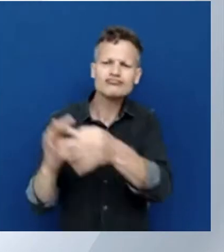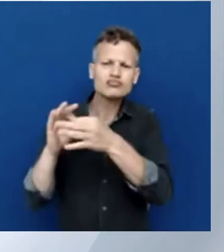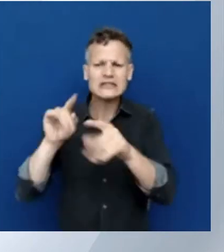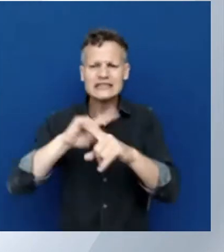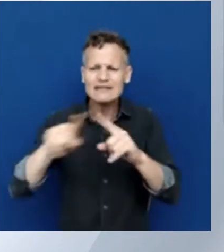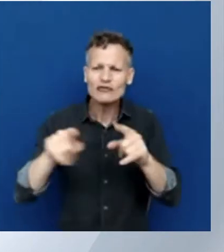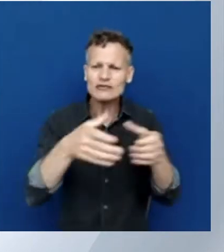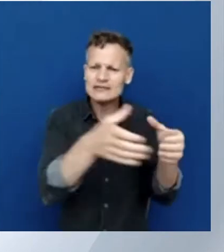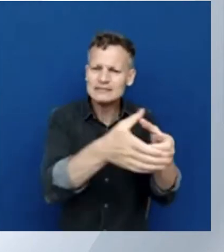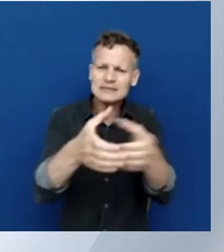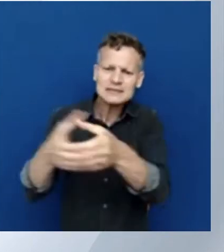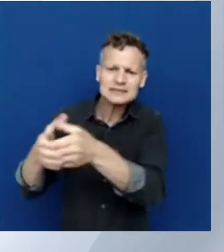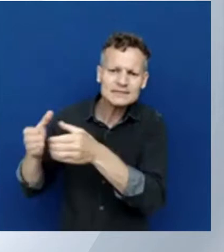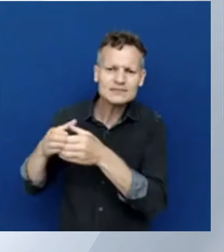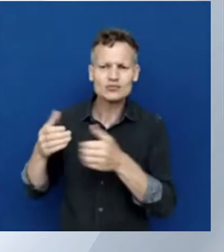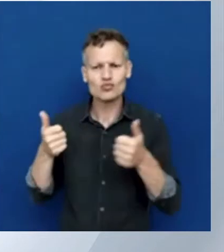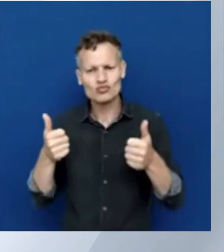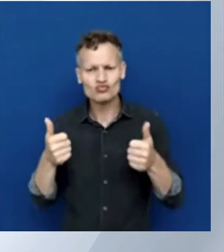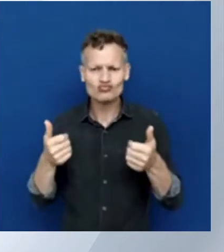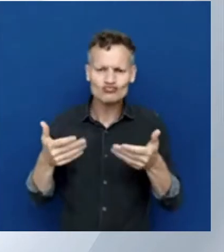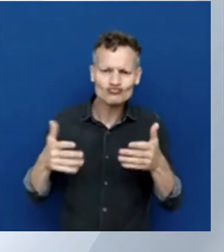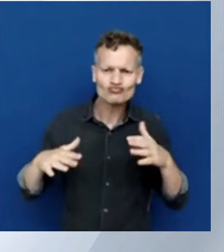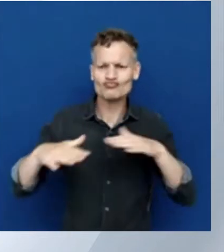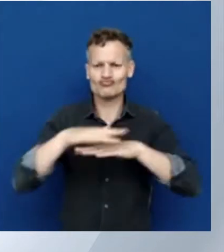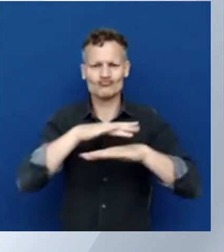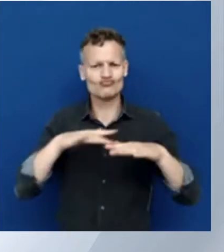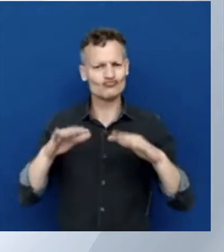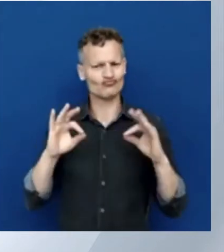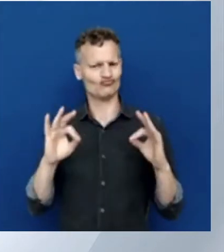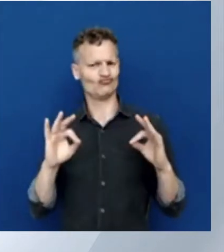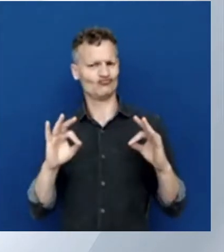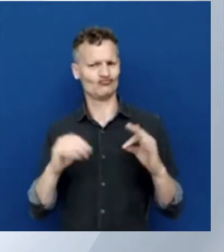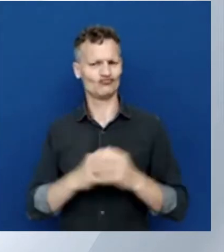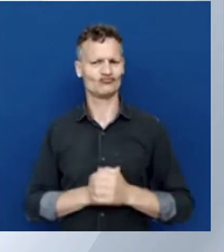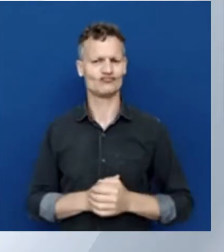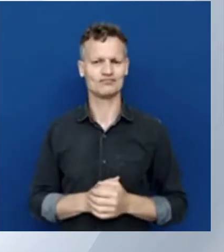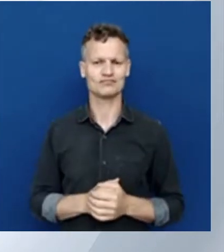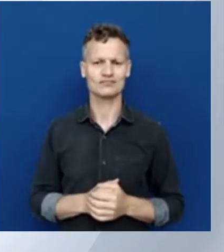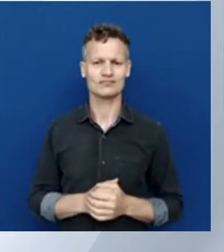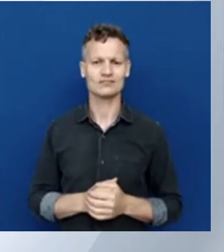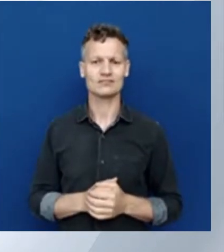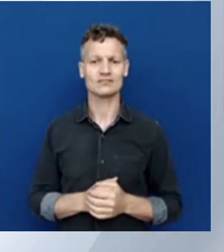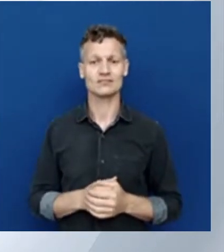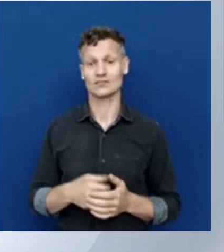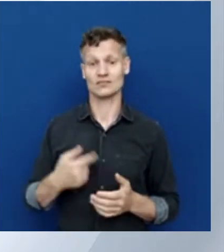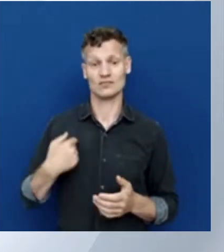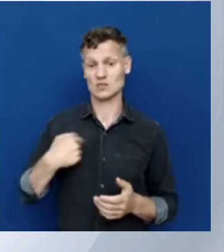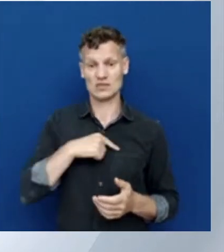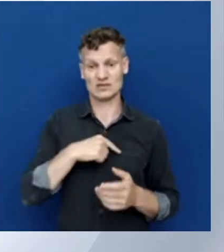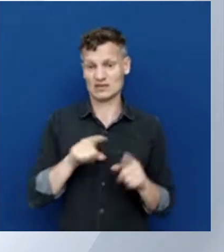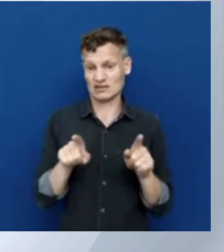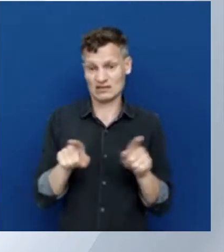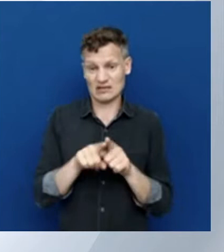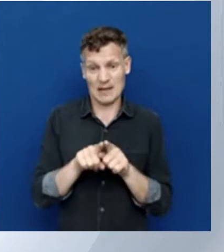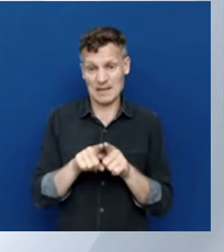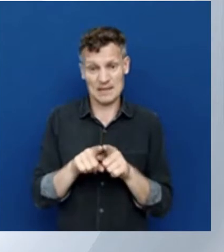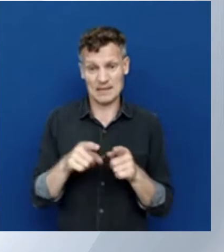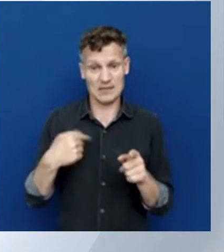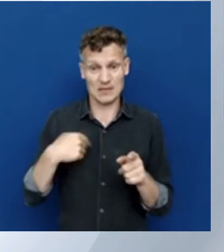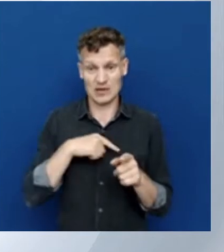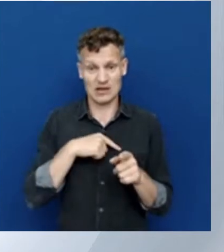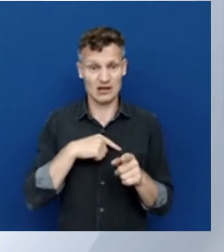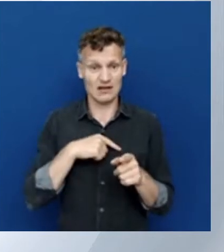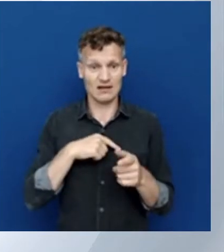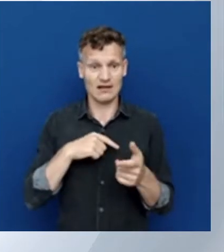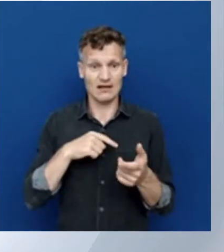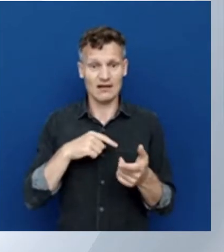in truth, we suffer in software from complex and essential difficulties. As Brooks' seminal paper, No Silver Bullet, said